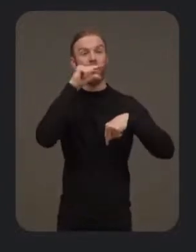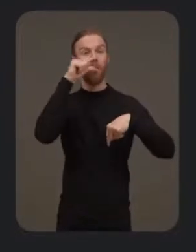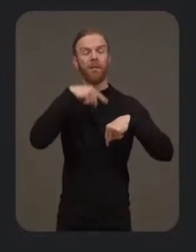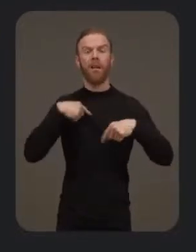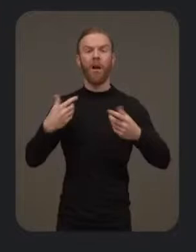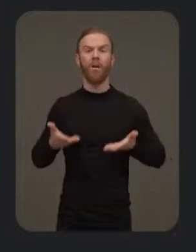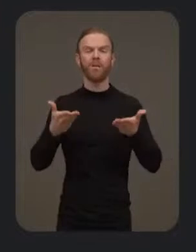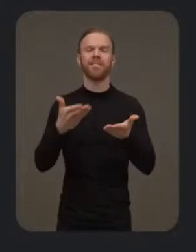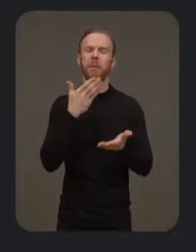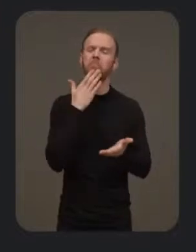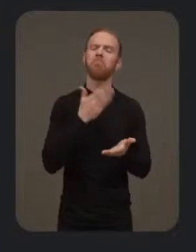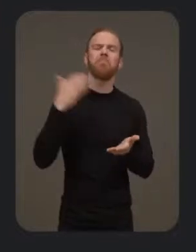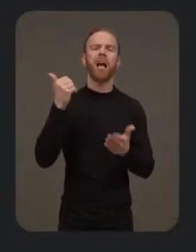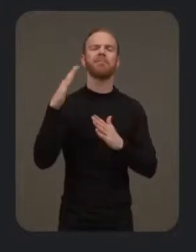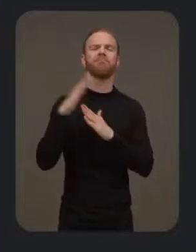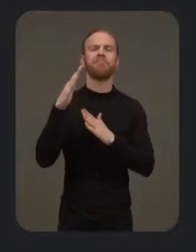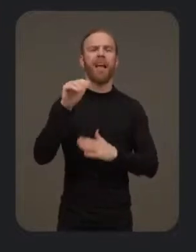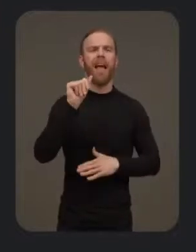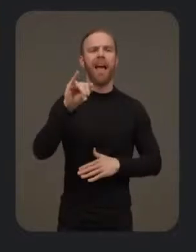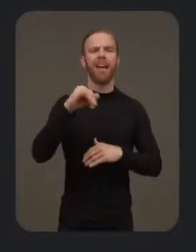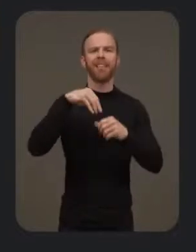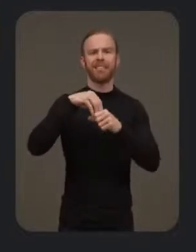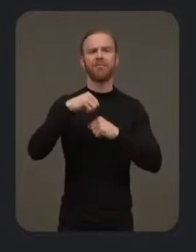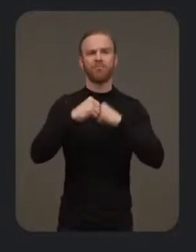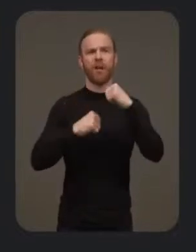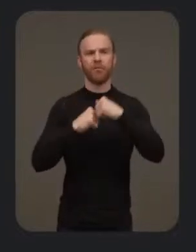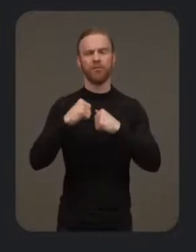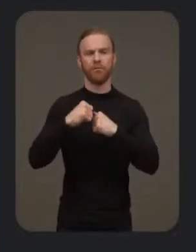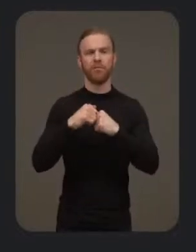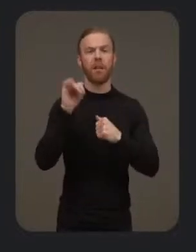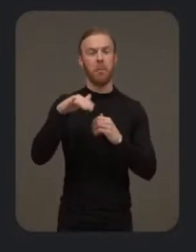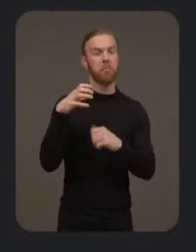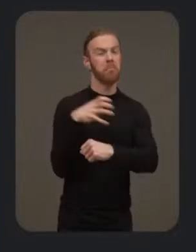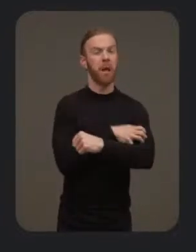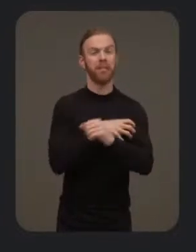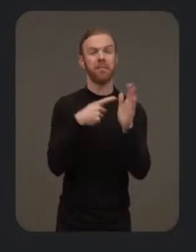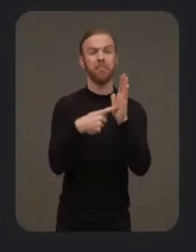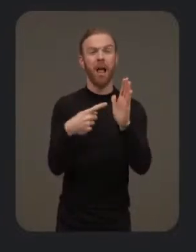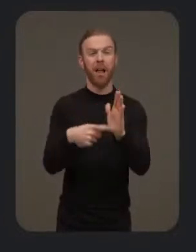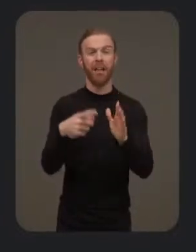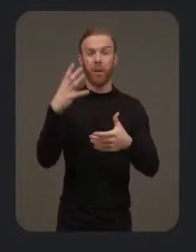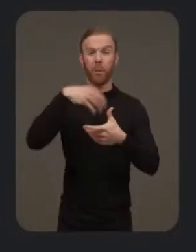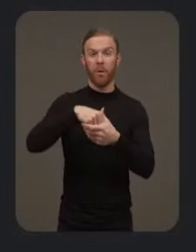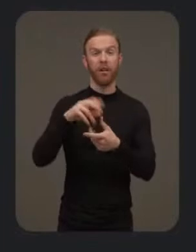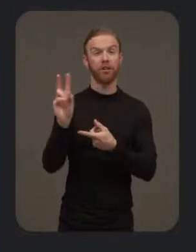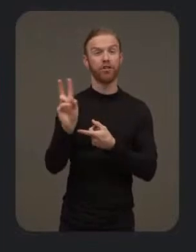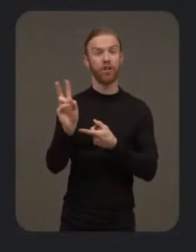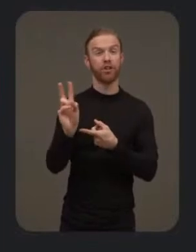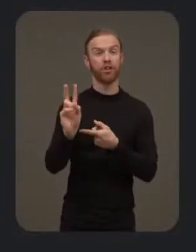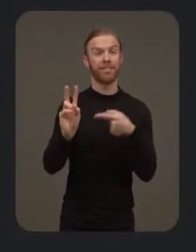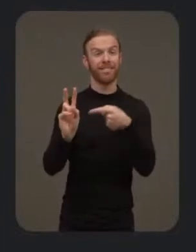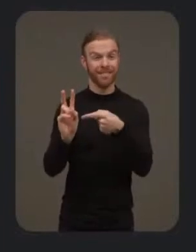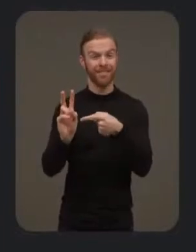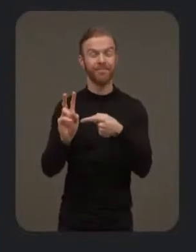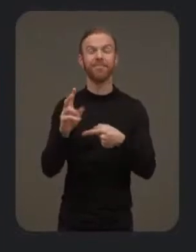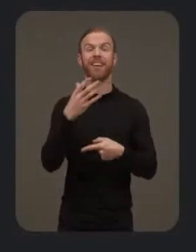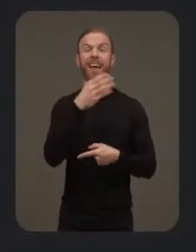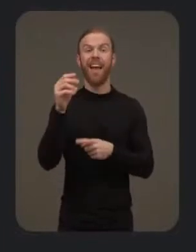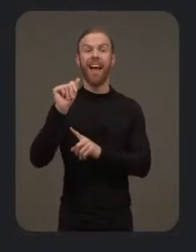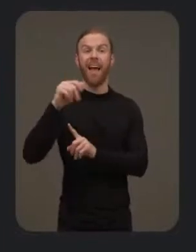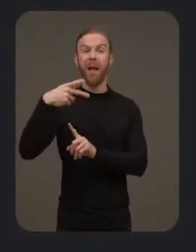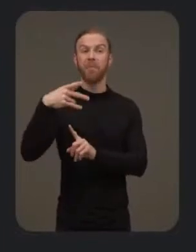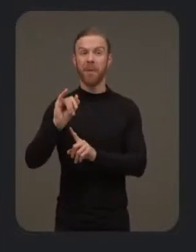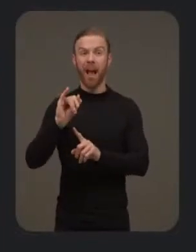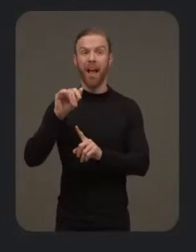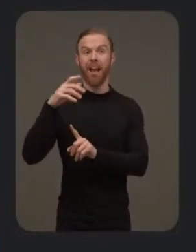the best ML infrastructure with powerful models, including those in Vertex, and the APIs and tools